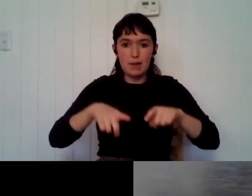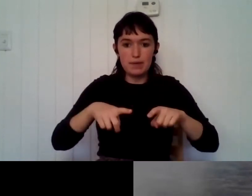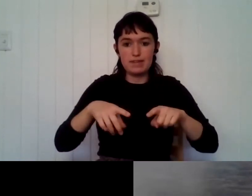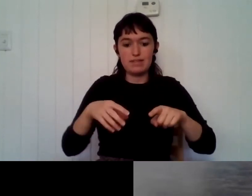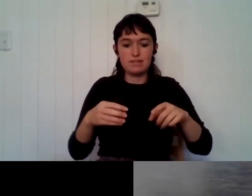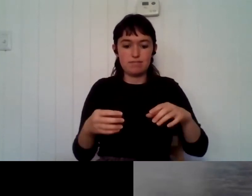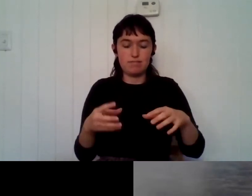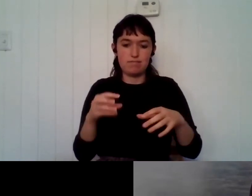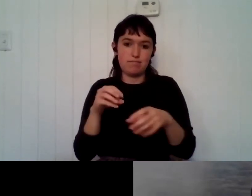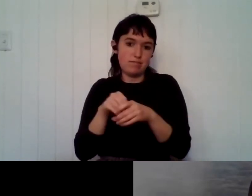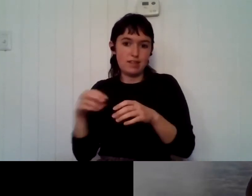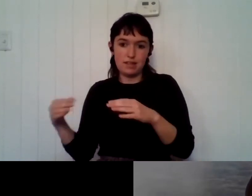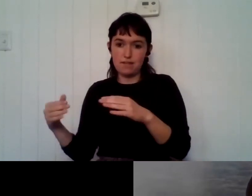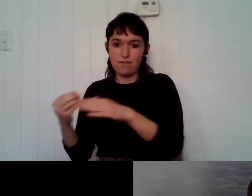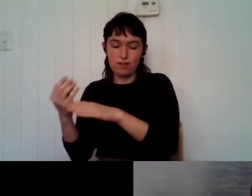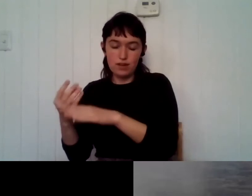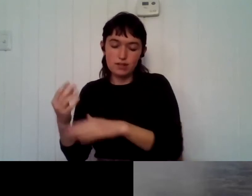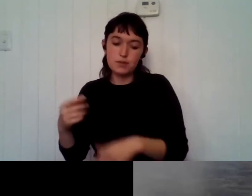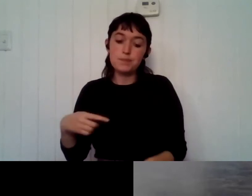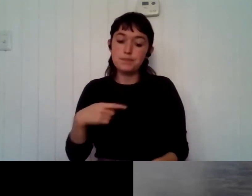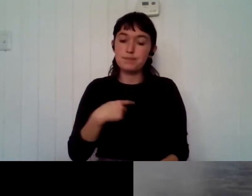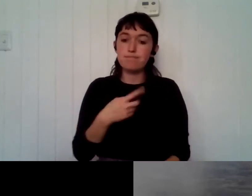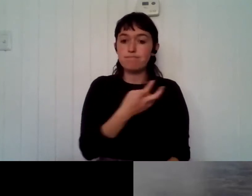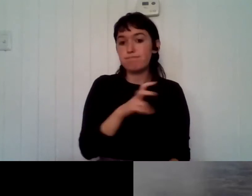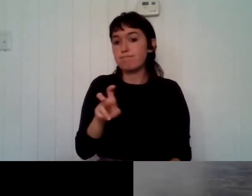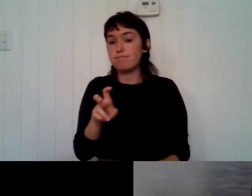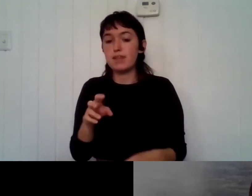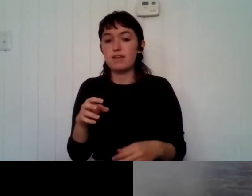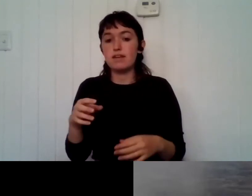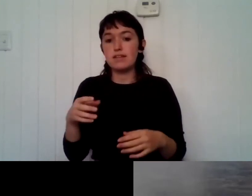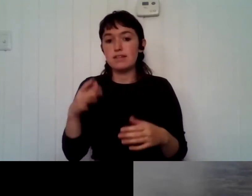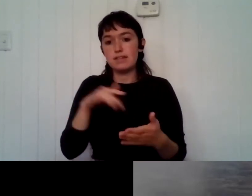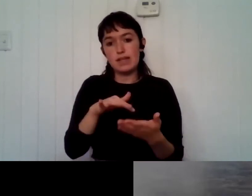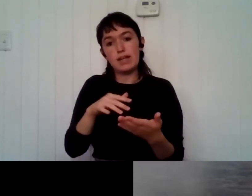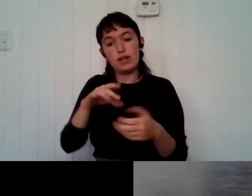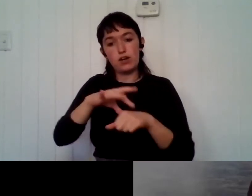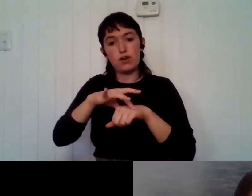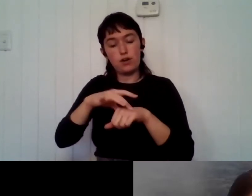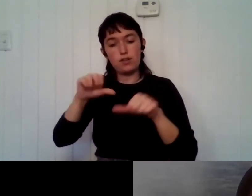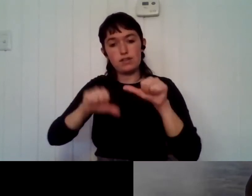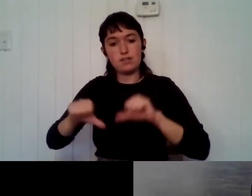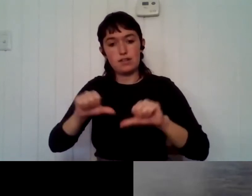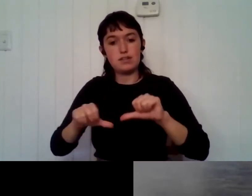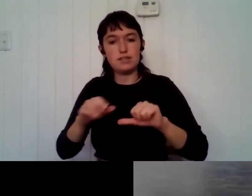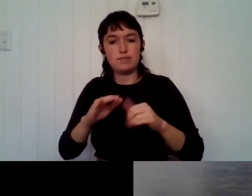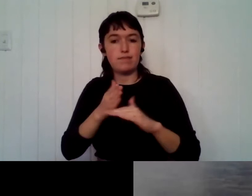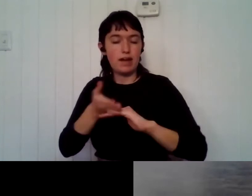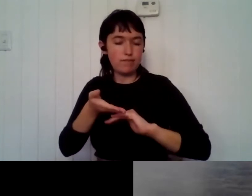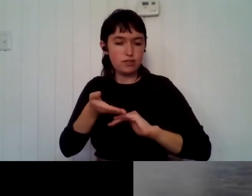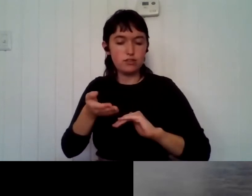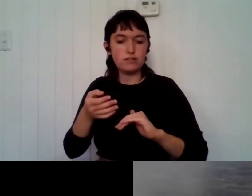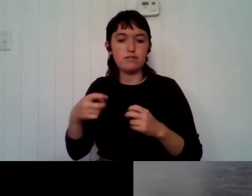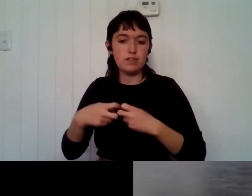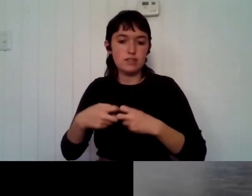did a master in earth sciences after I did physics. So I basically am a geophysicist much more